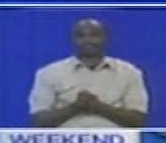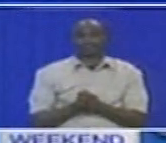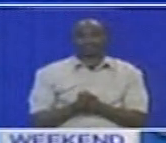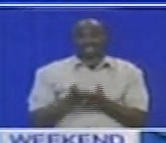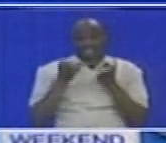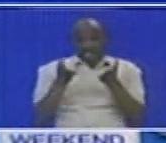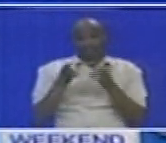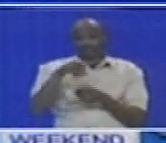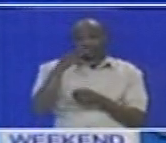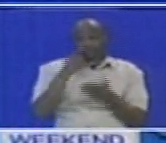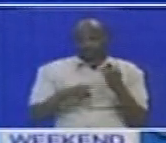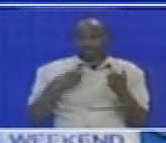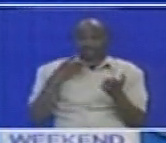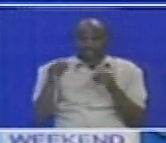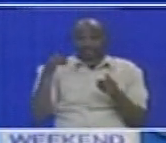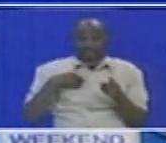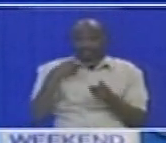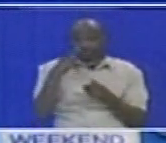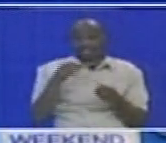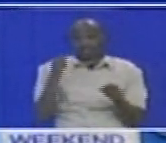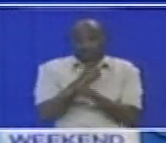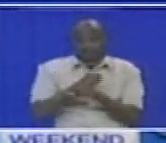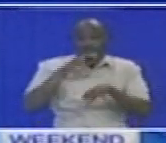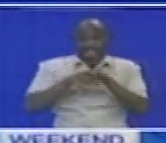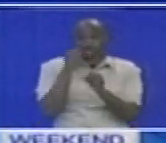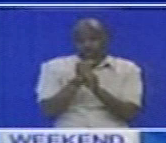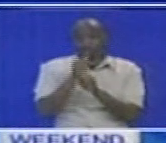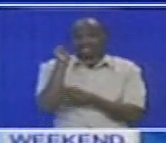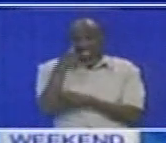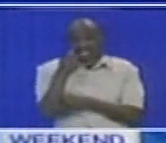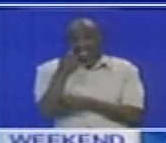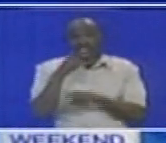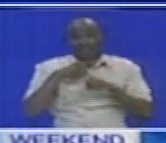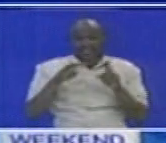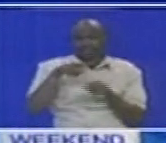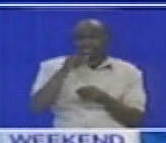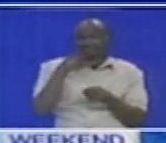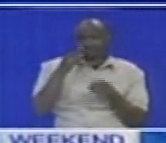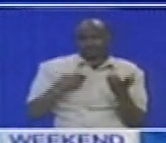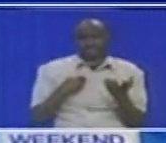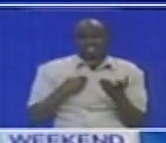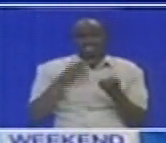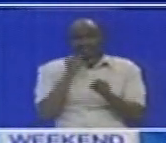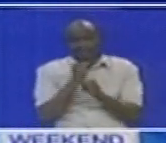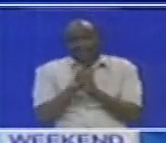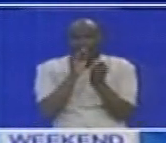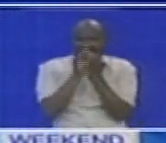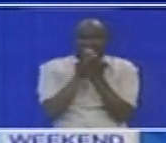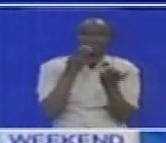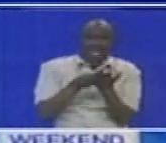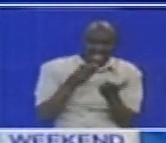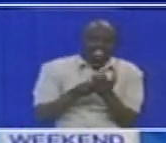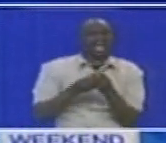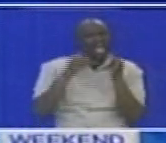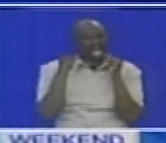Now, they find it almost impossible to secure formal employment in Kenya, and seemingly simple tasks such as banking their money is beyond